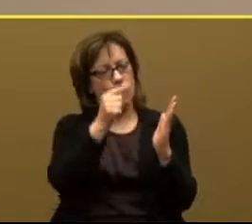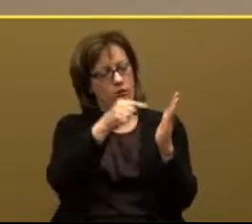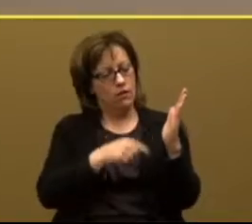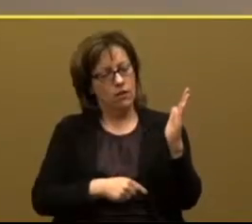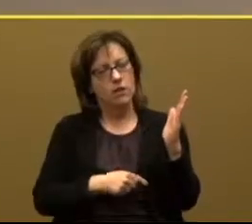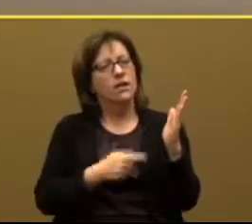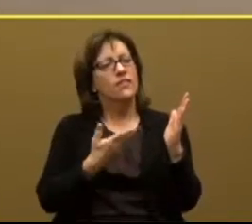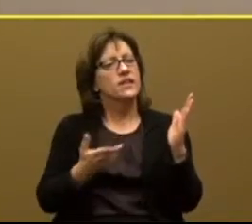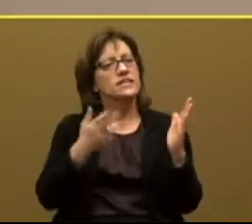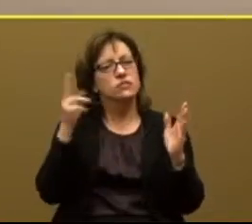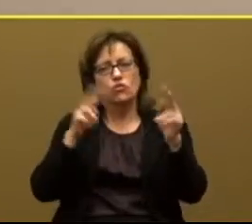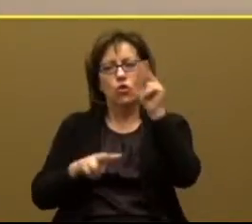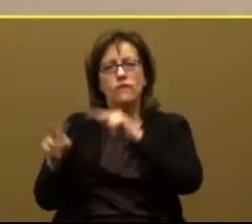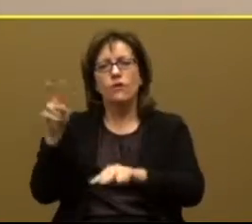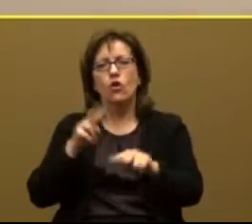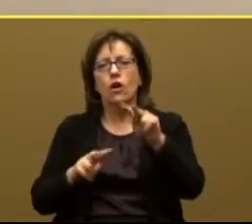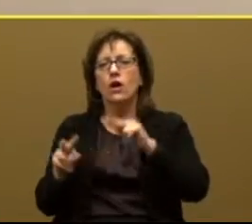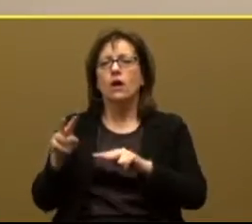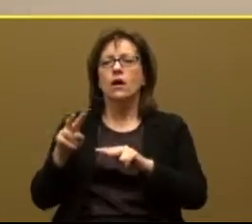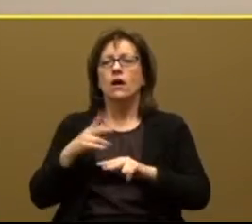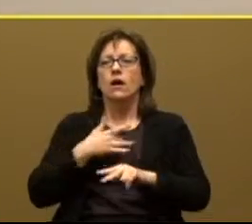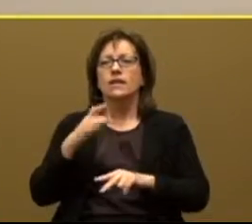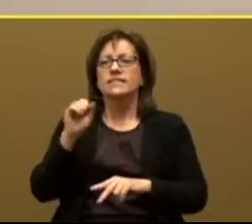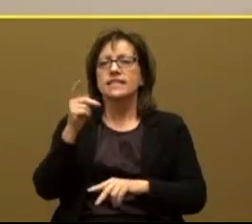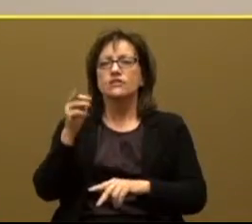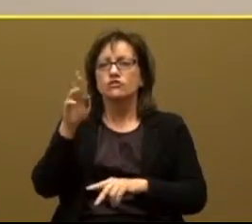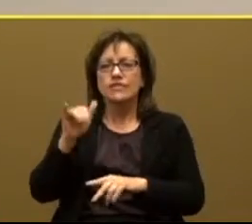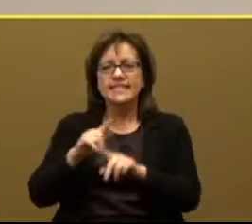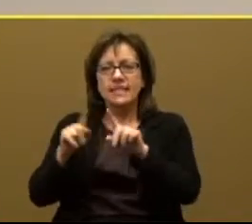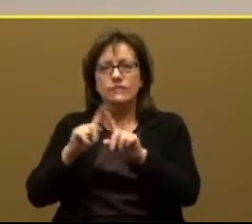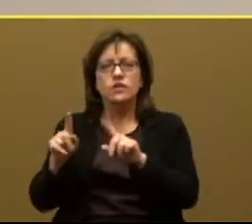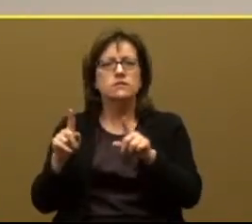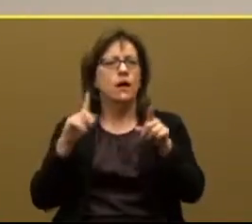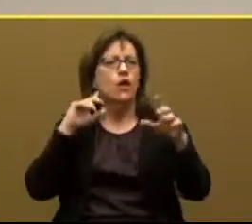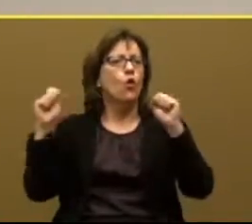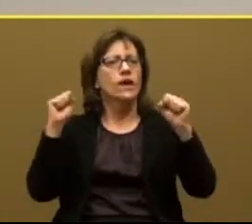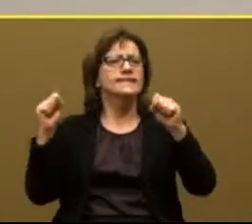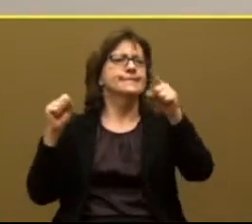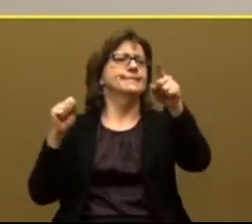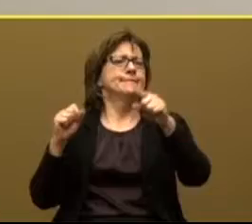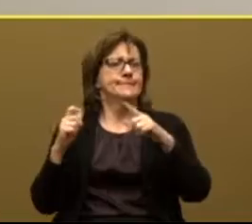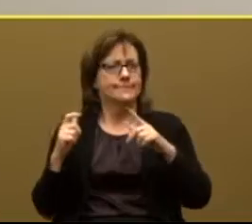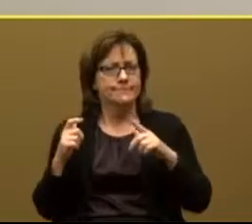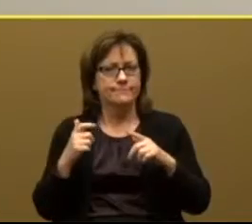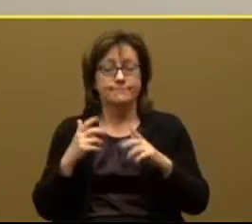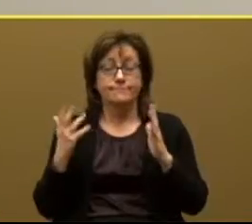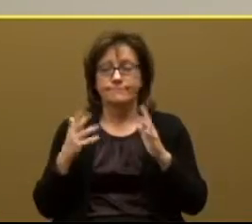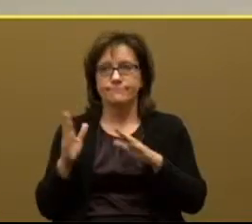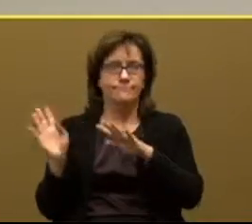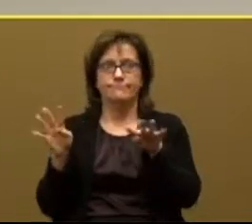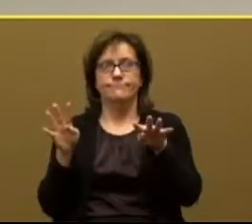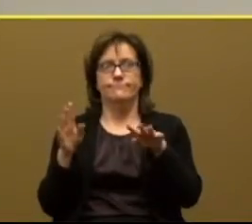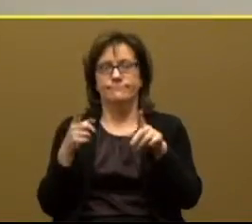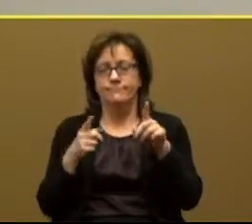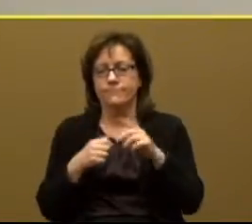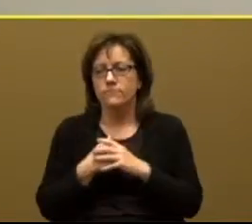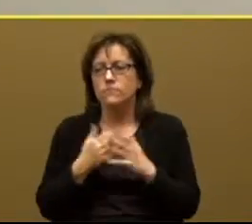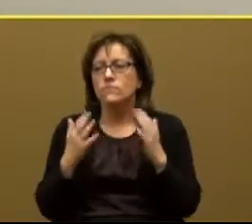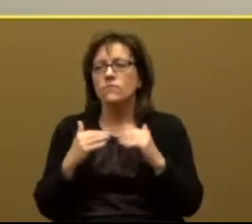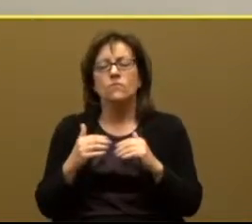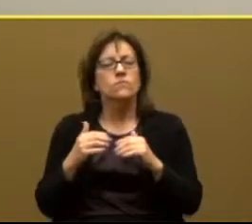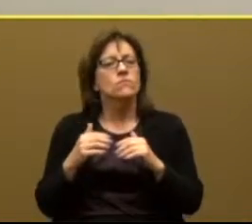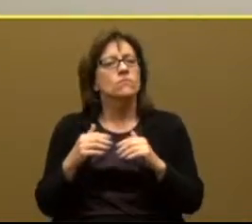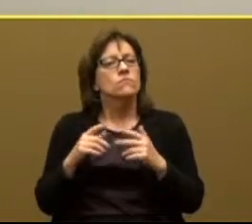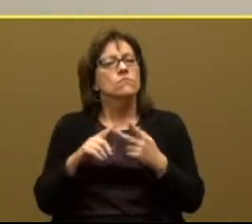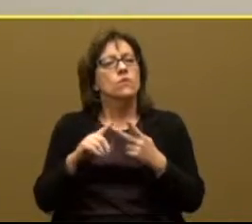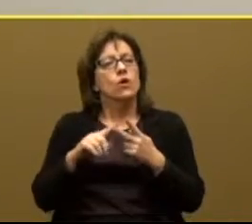differences, behavioral differences, sorry about that, or gross motor